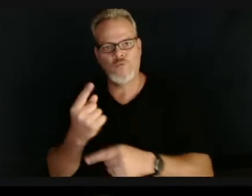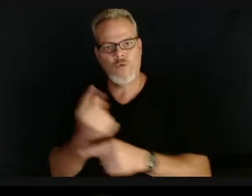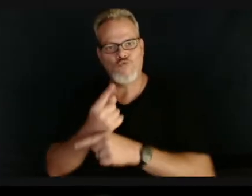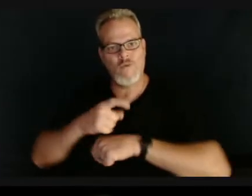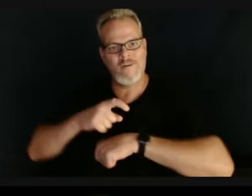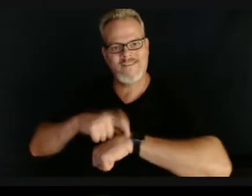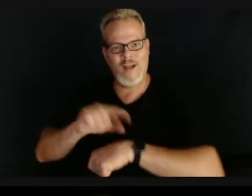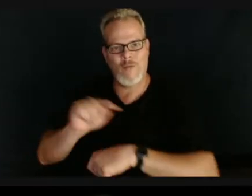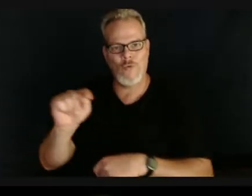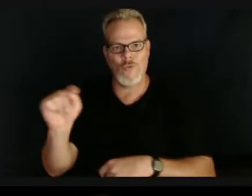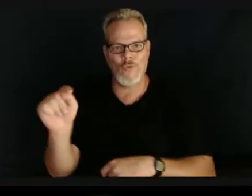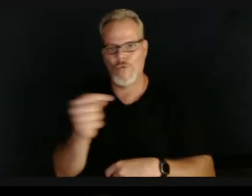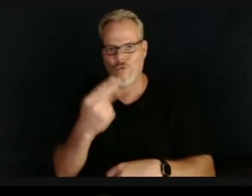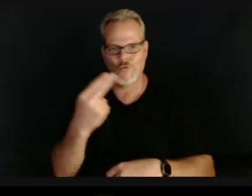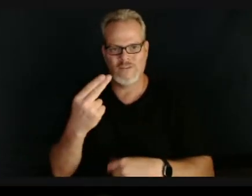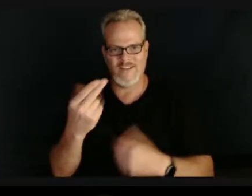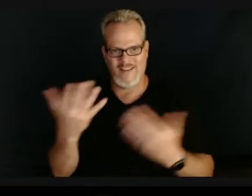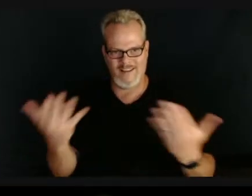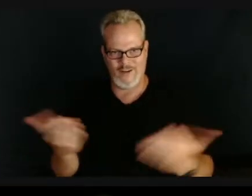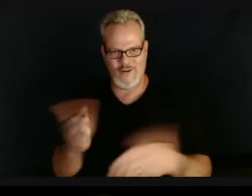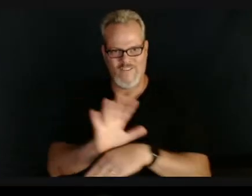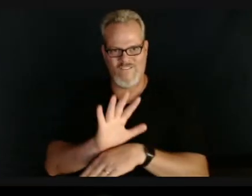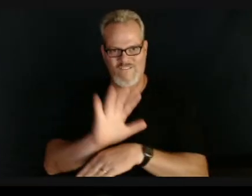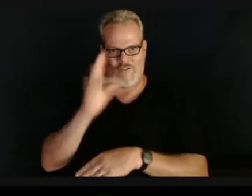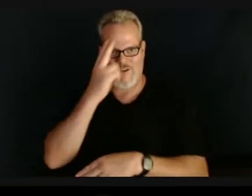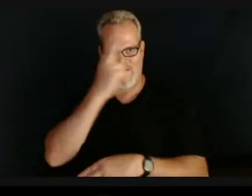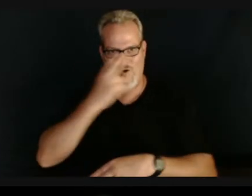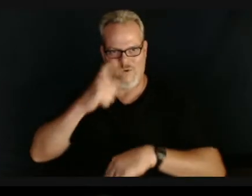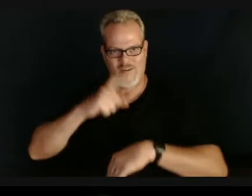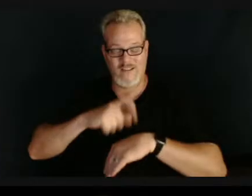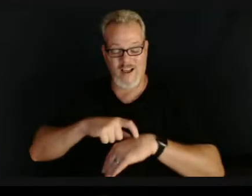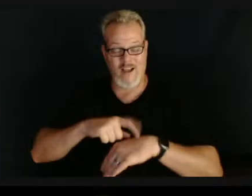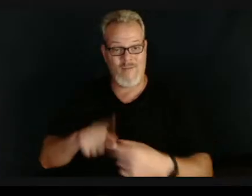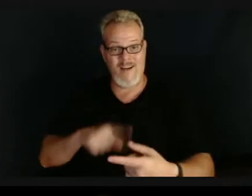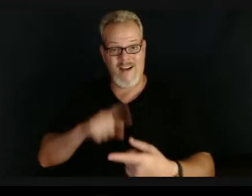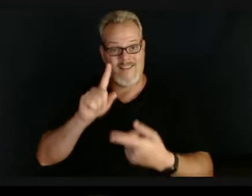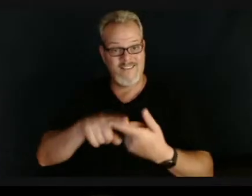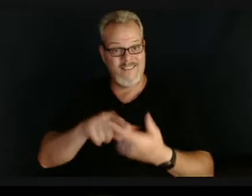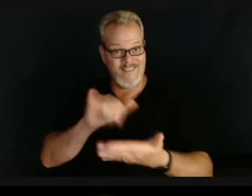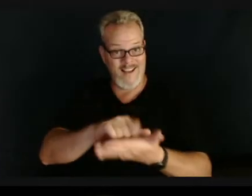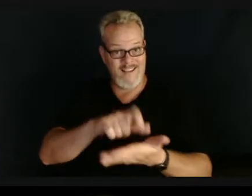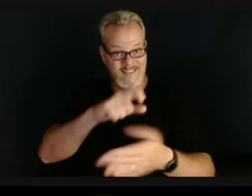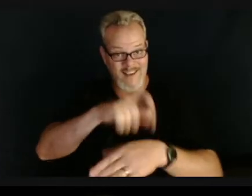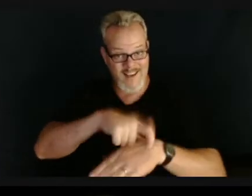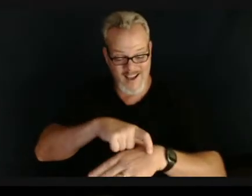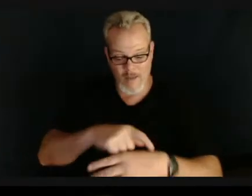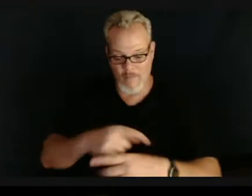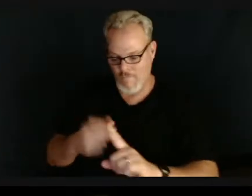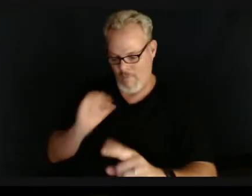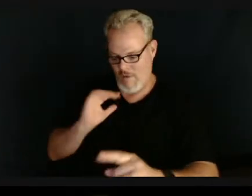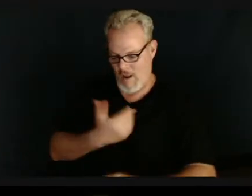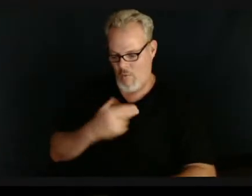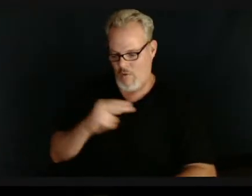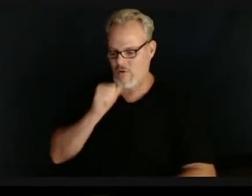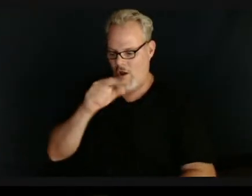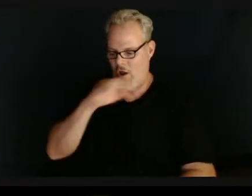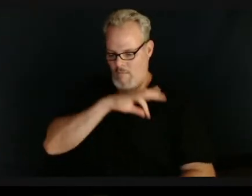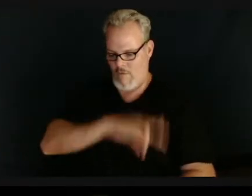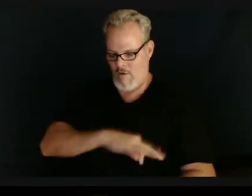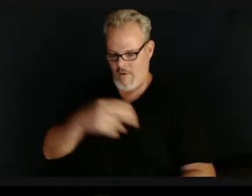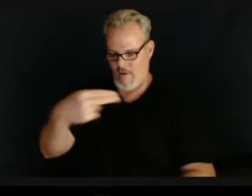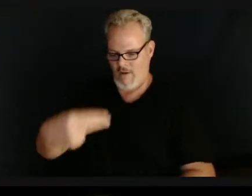time. And until then, from our nonprofit Hawaiian Volcano